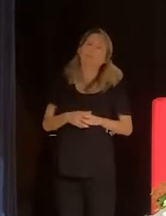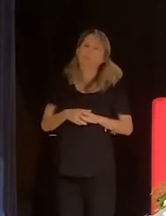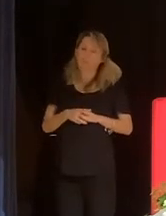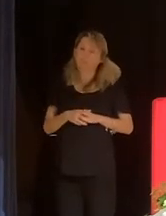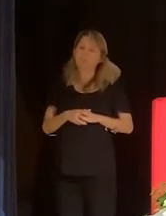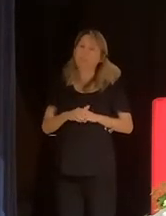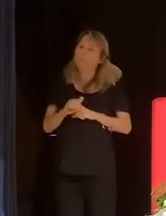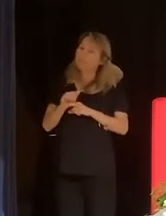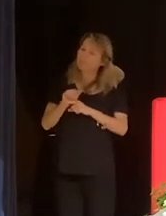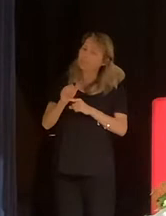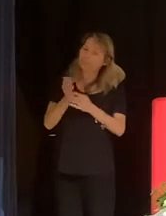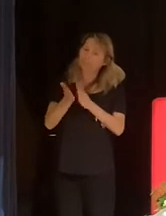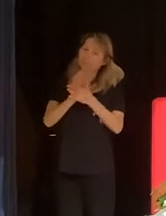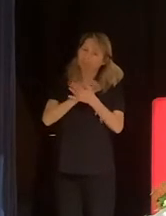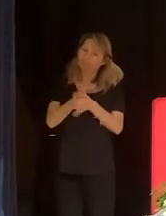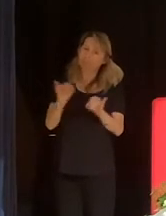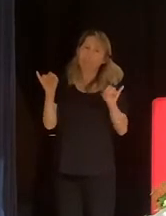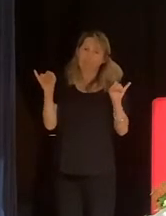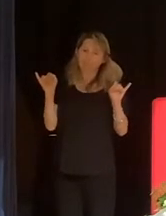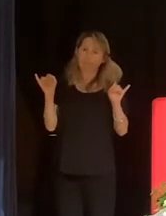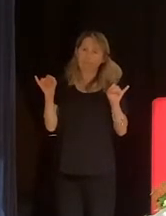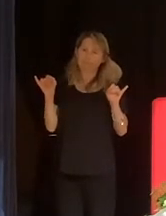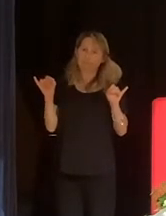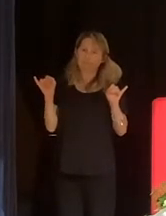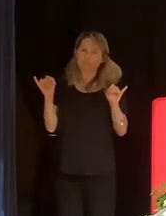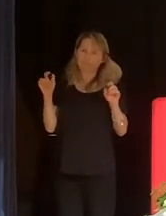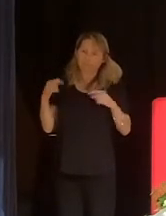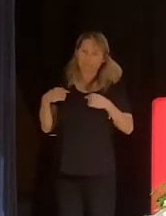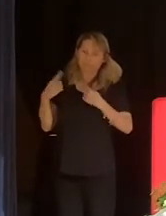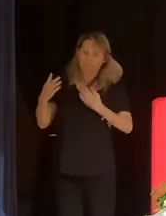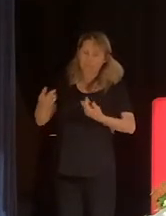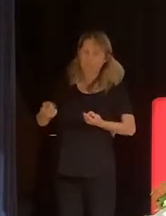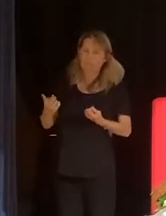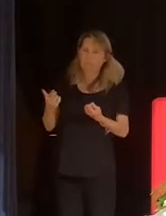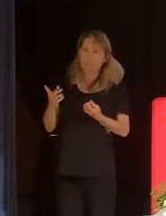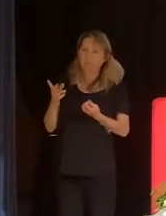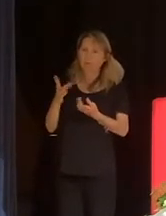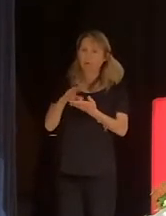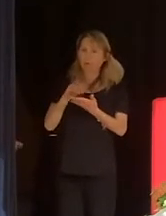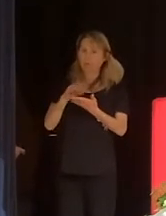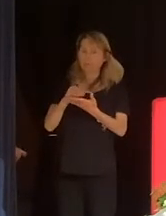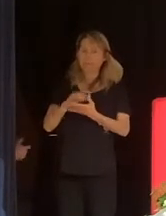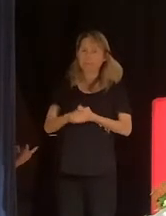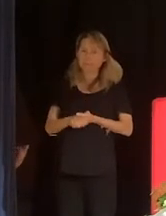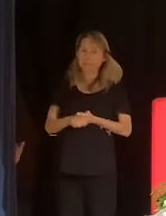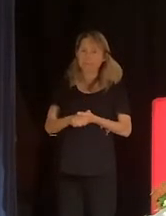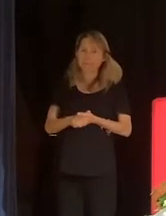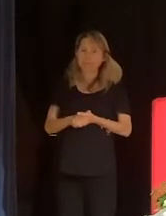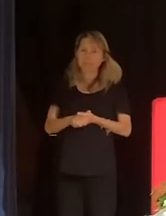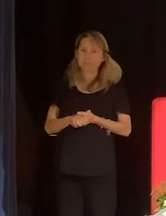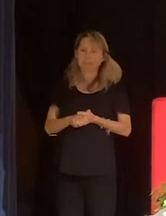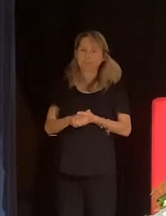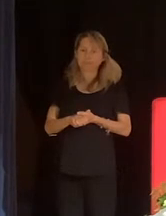and practice independence that you've learned over the past 7 years.